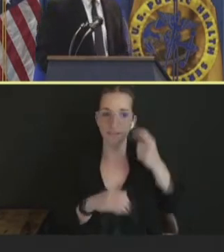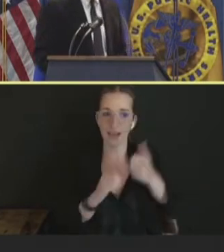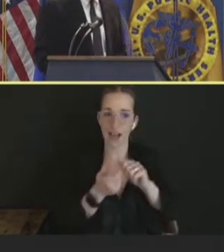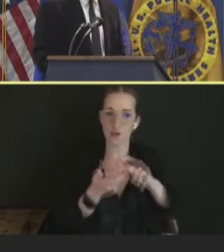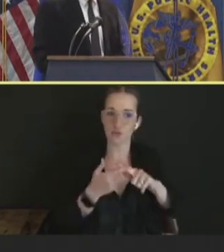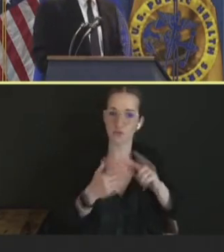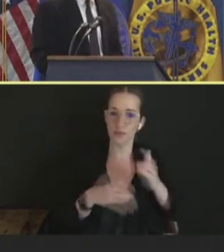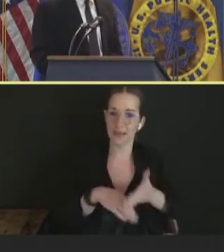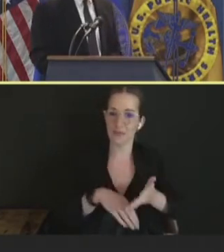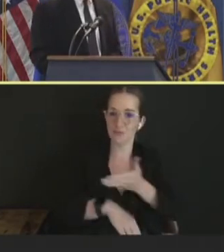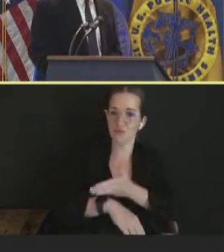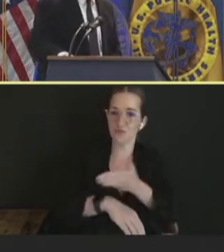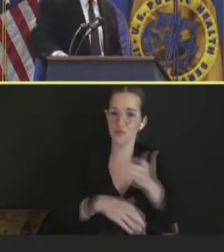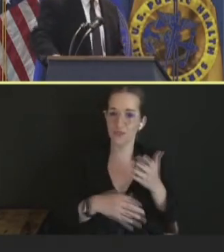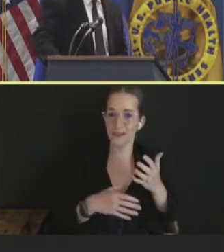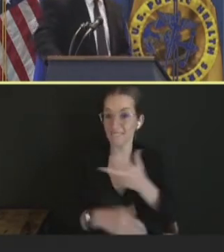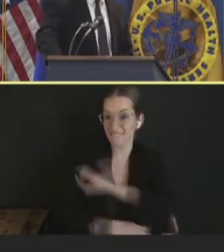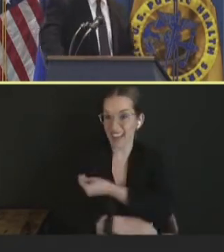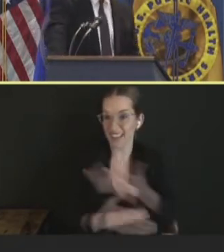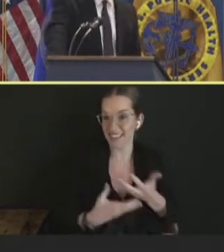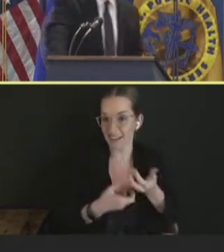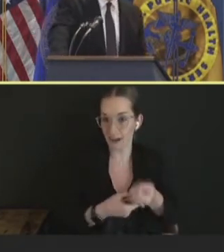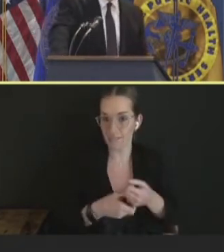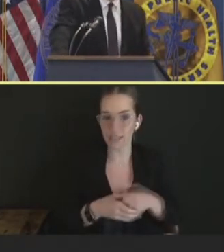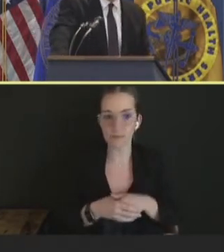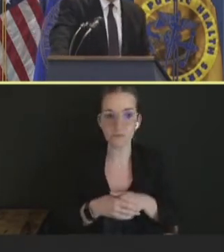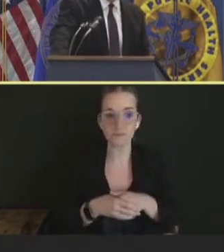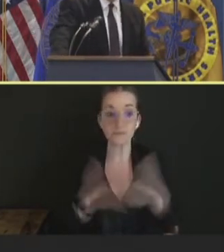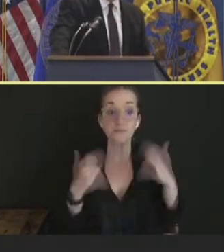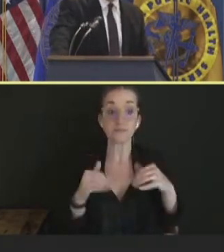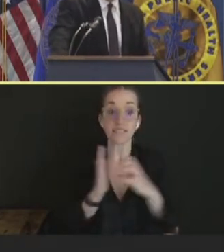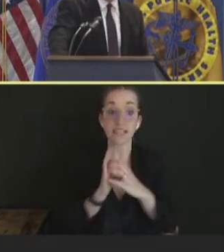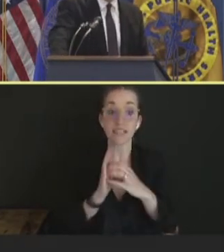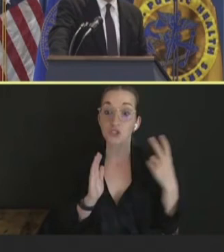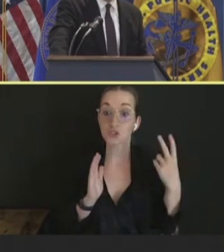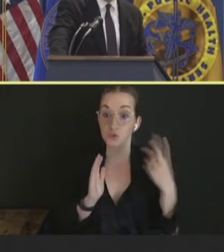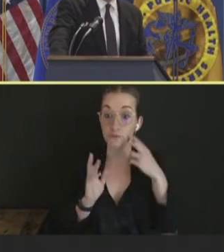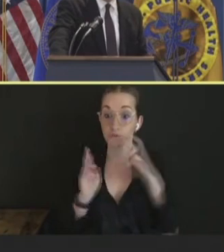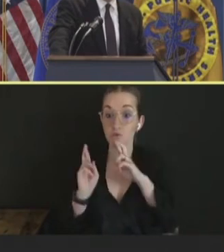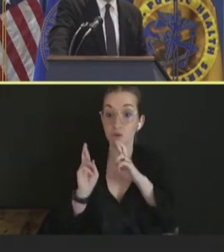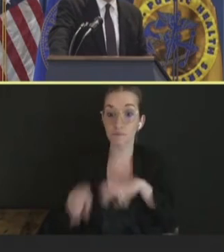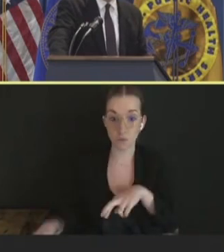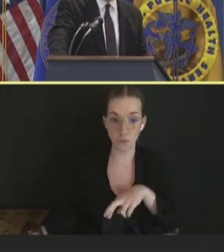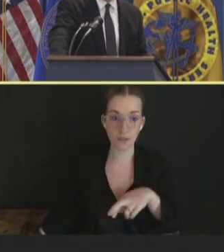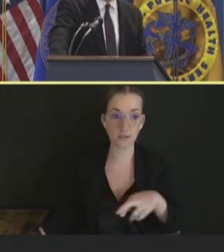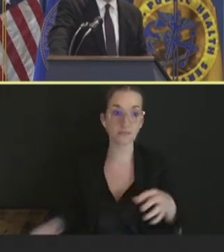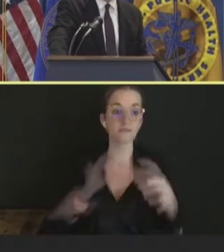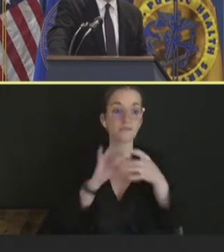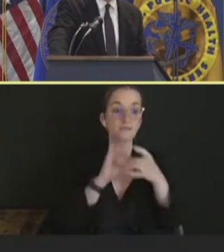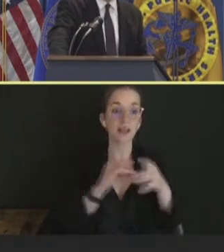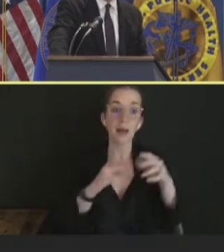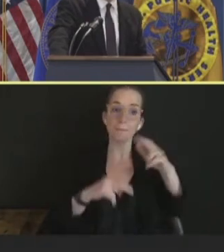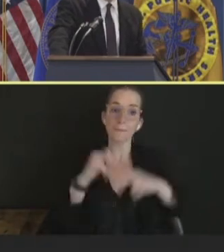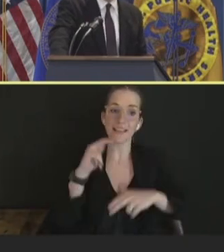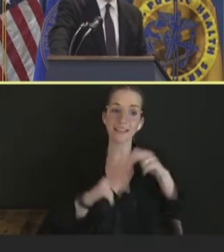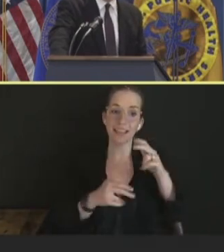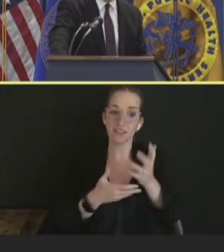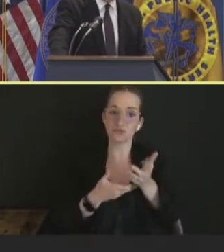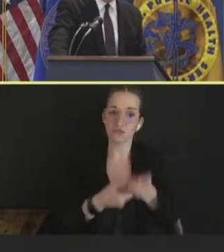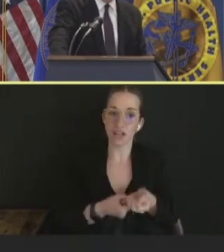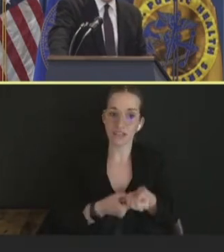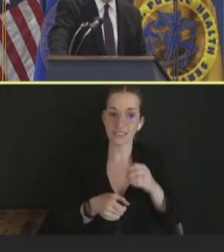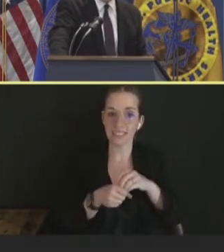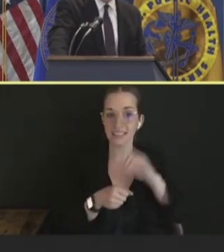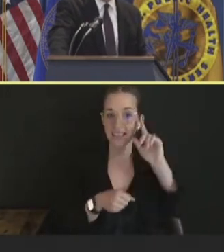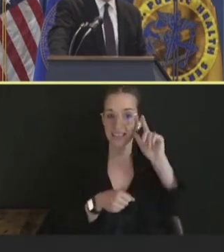Second section of our report involves recommendations to foster building trust in government and in the vaccine enterprise